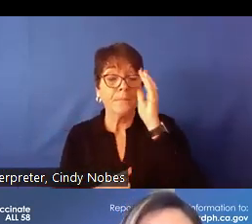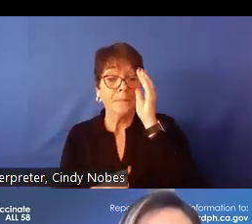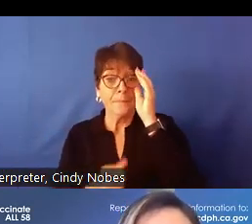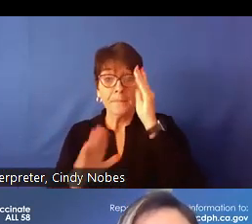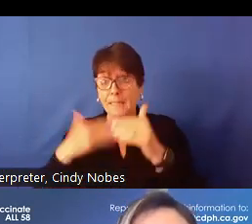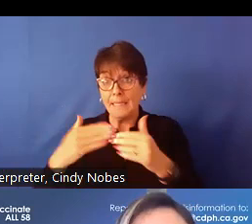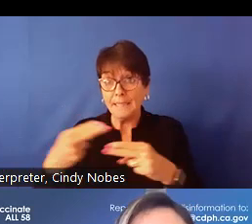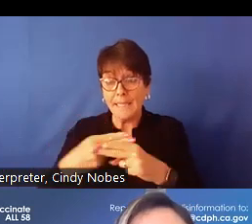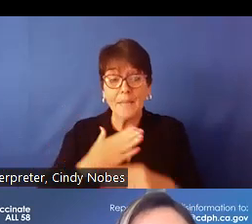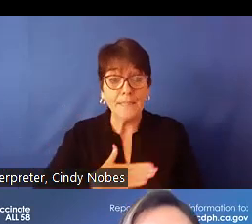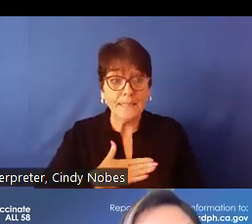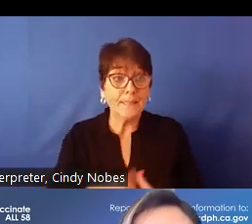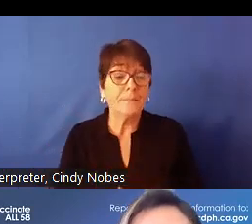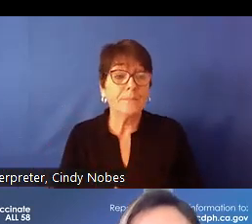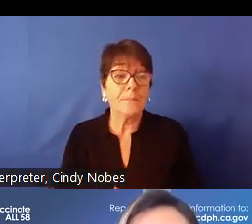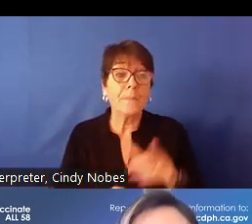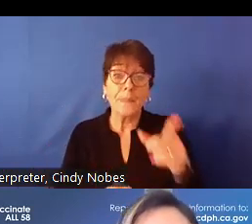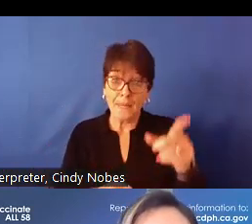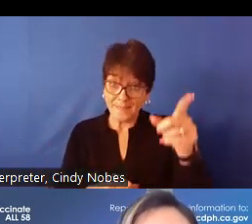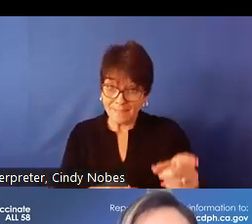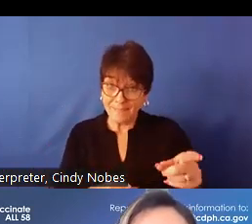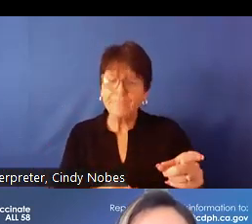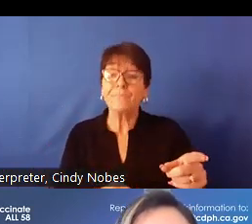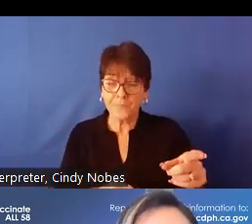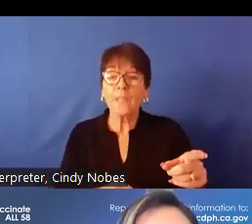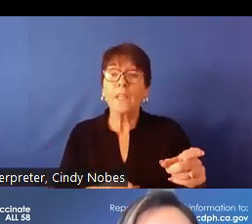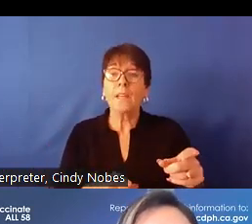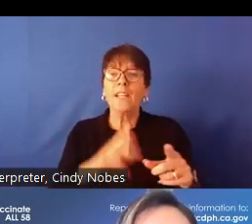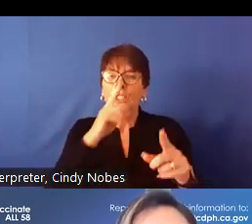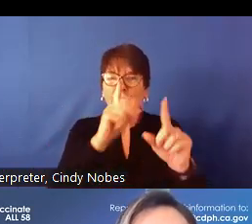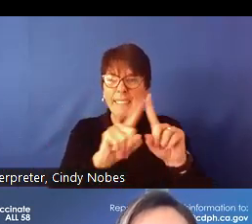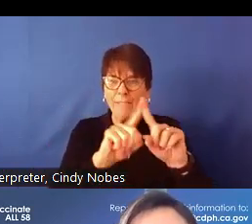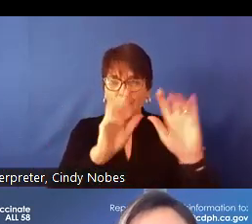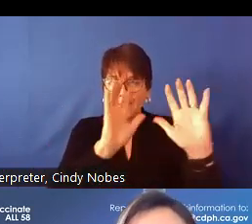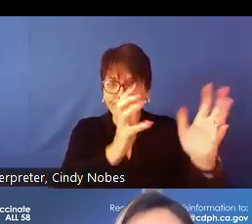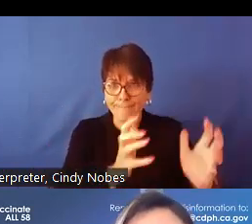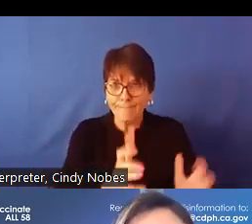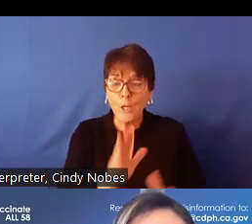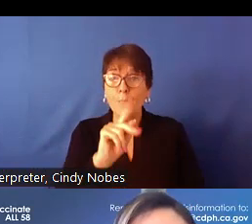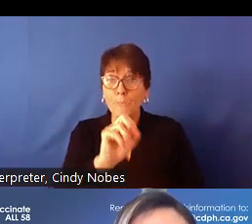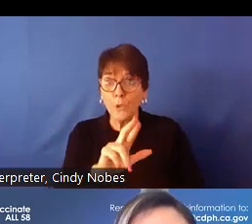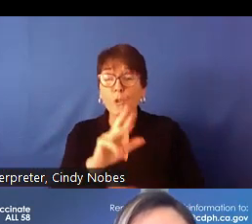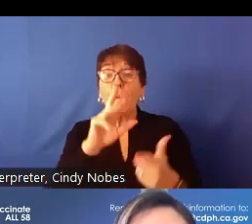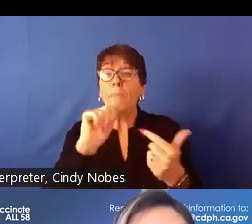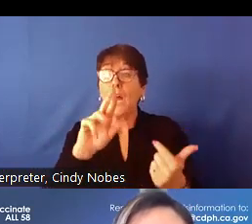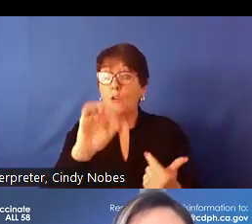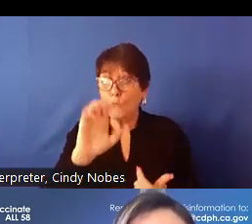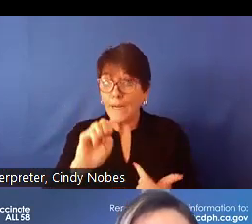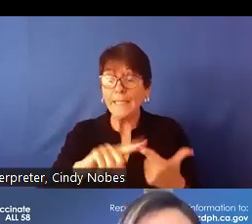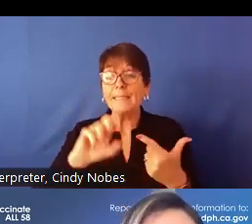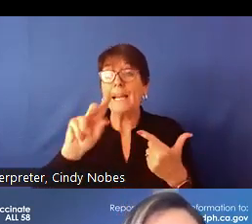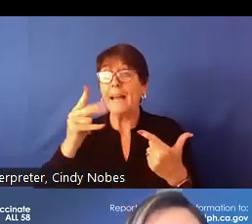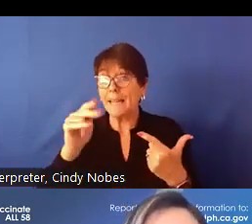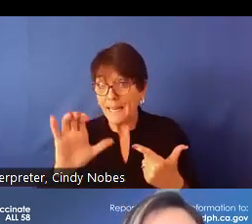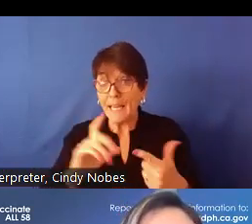Next slide, please. Here also is just a quick breakdown of booster completion by race and ethnicity, as well as